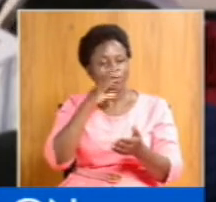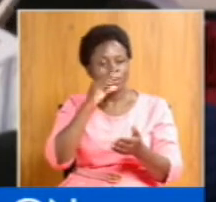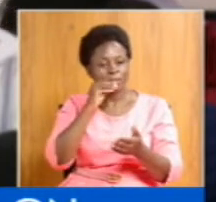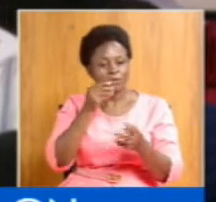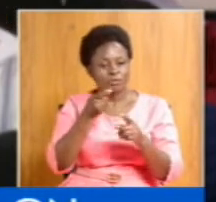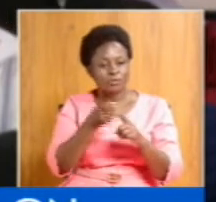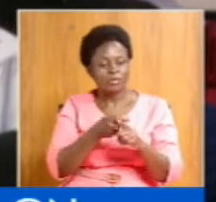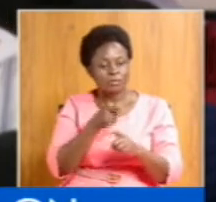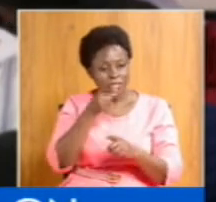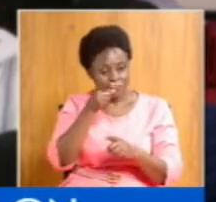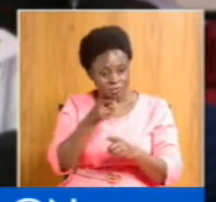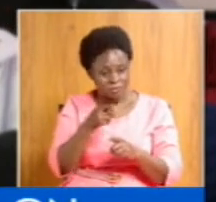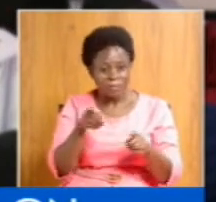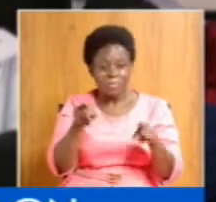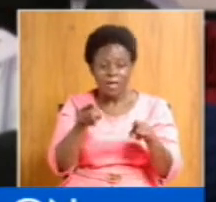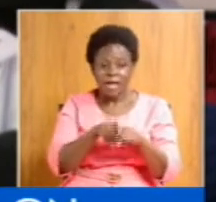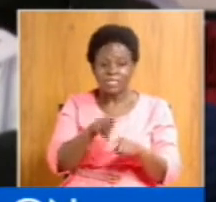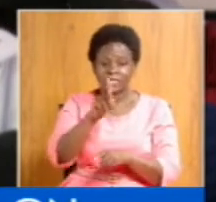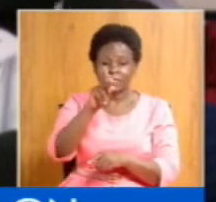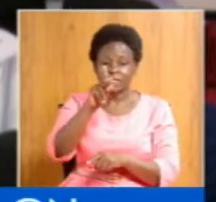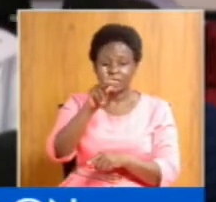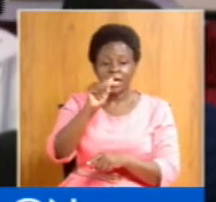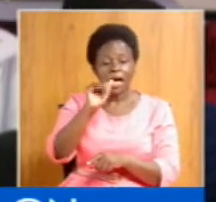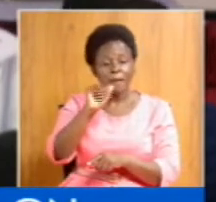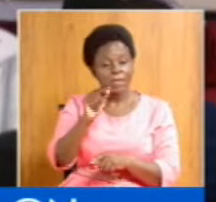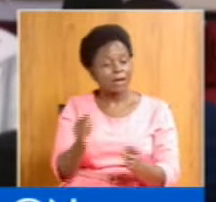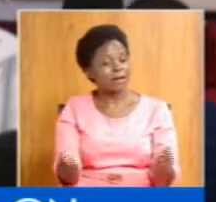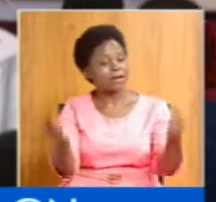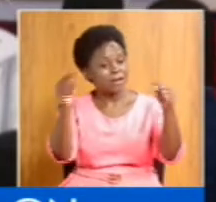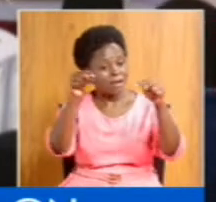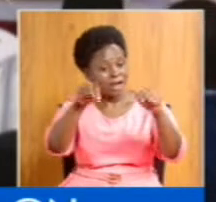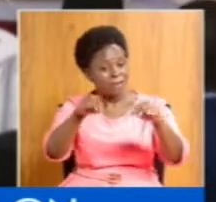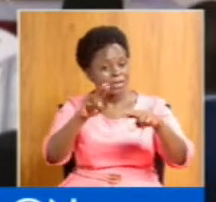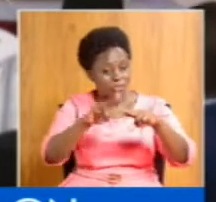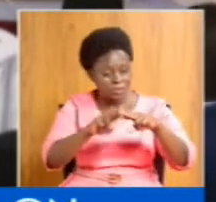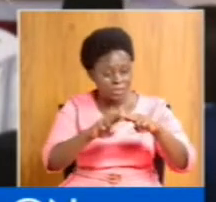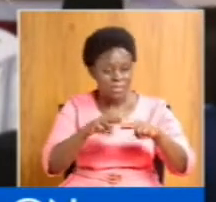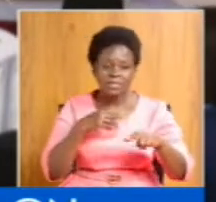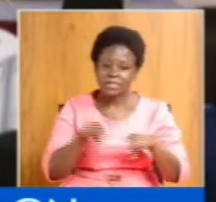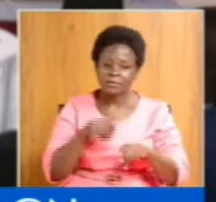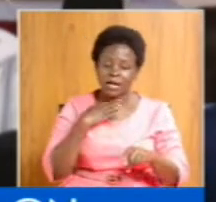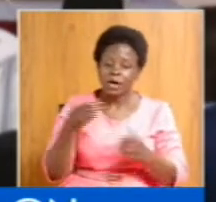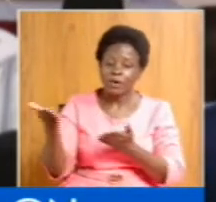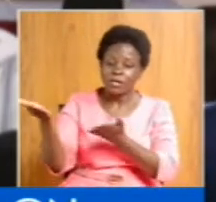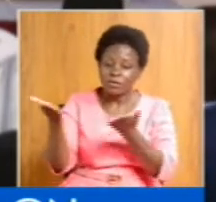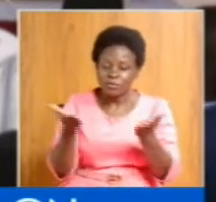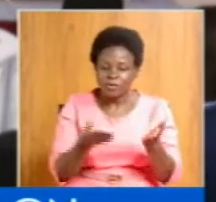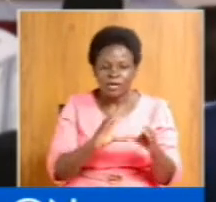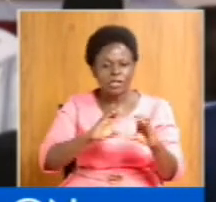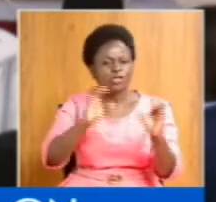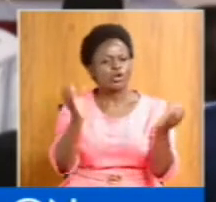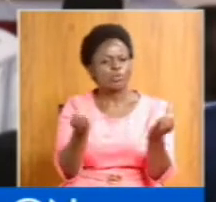speak from. And as Kamya is being brought help to come to the podium, let me invite a